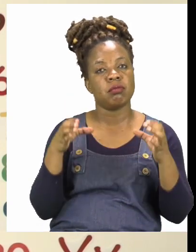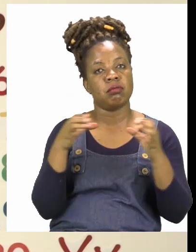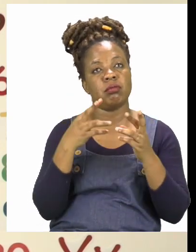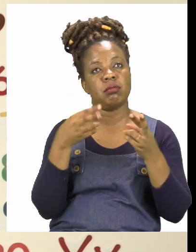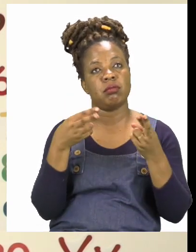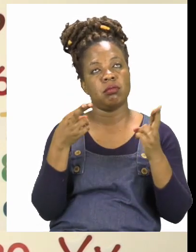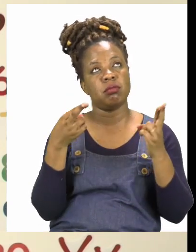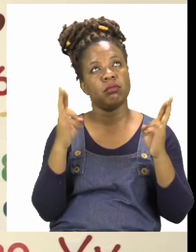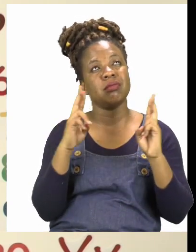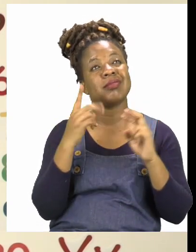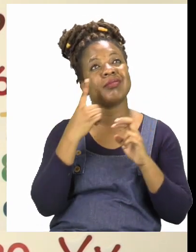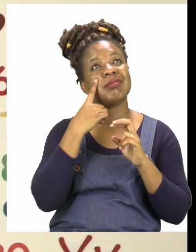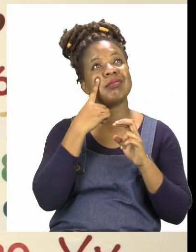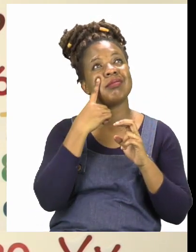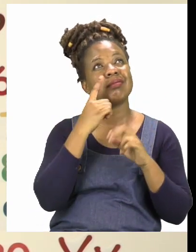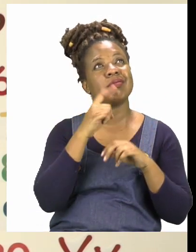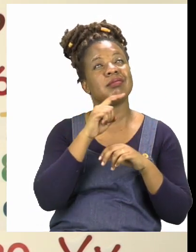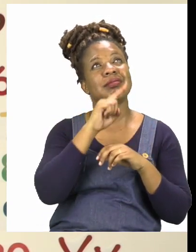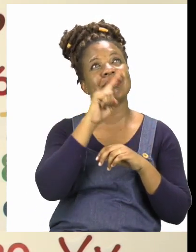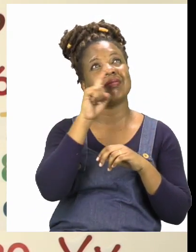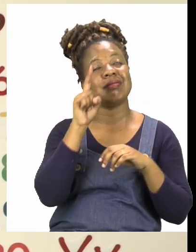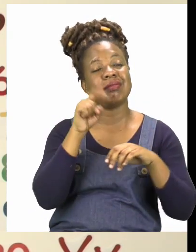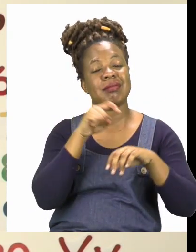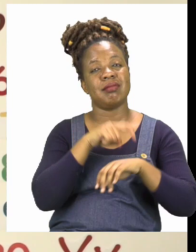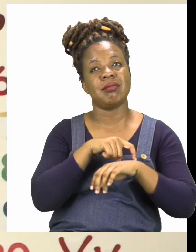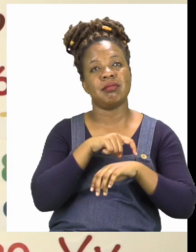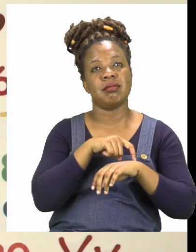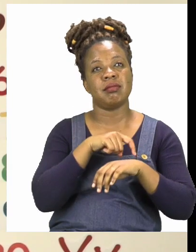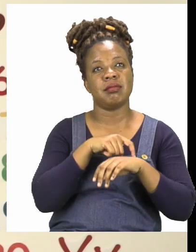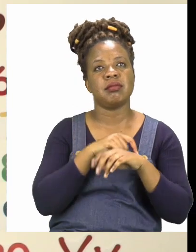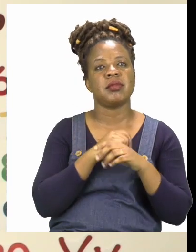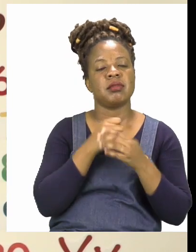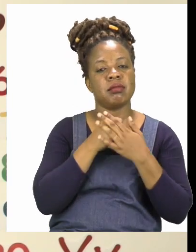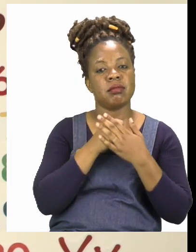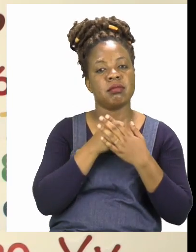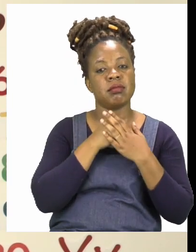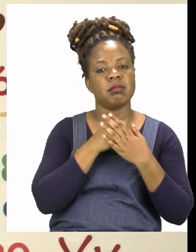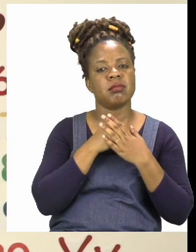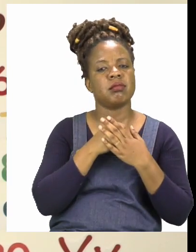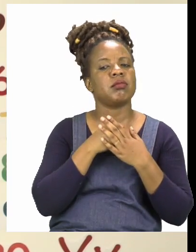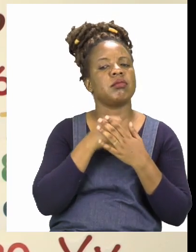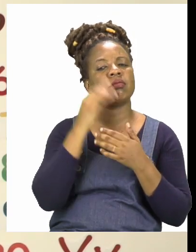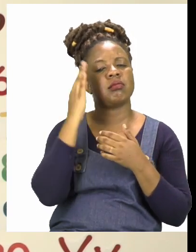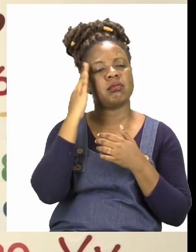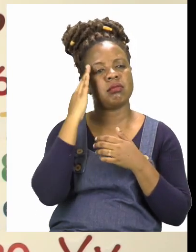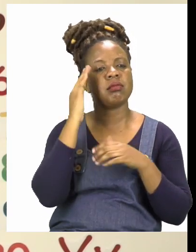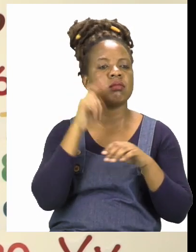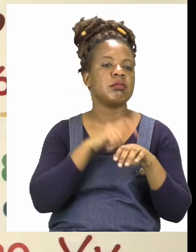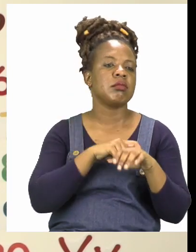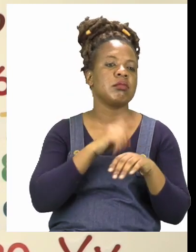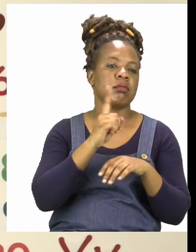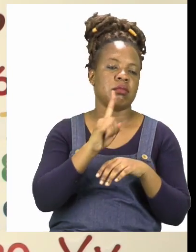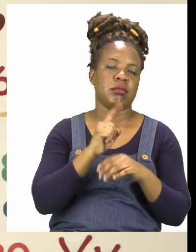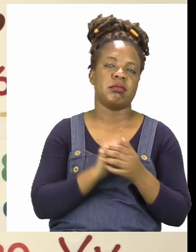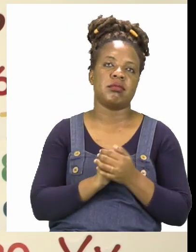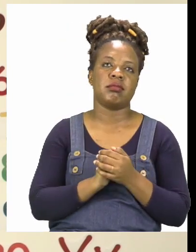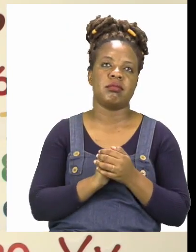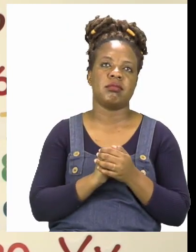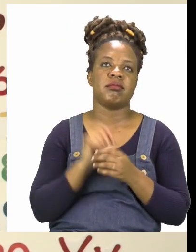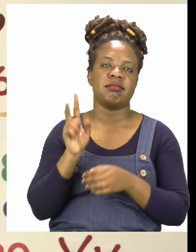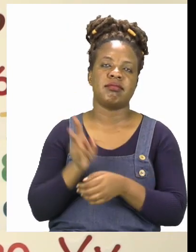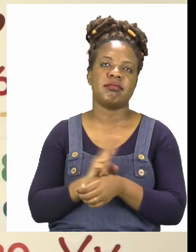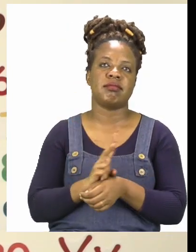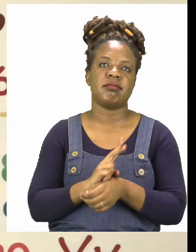the clock and try and read the time from there. I will see you soon after the advert